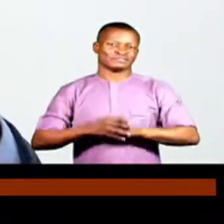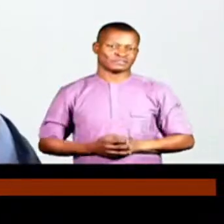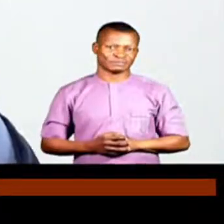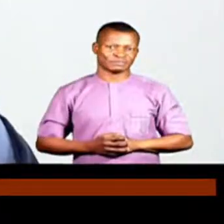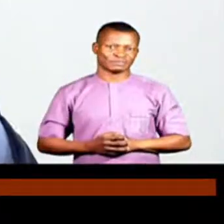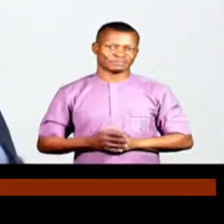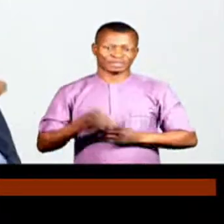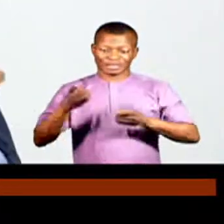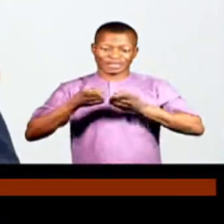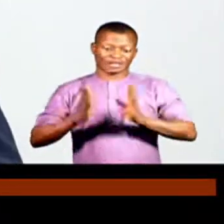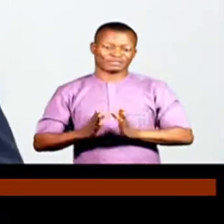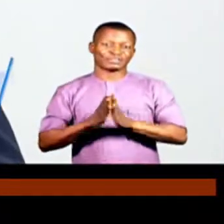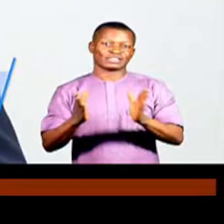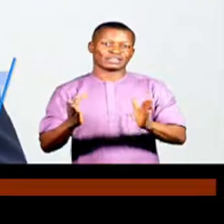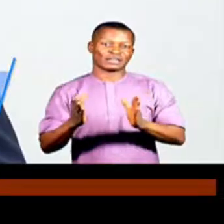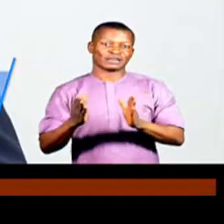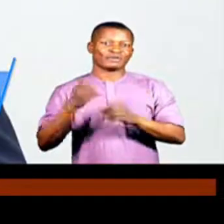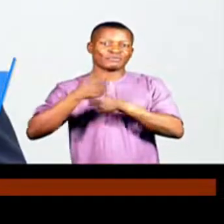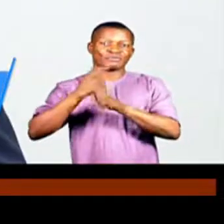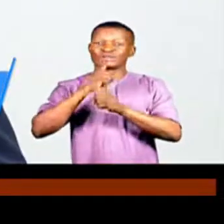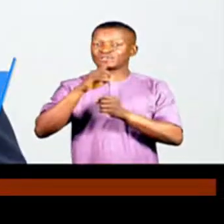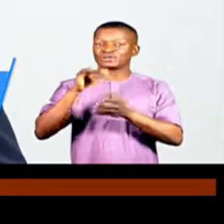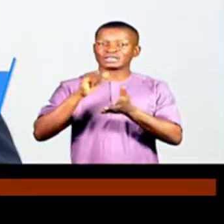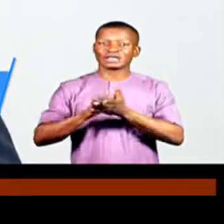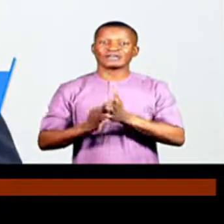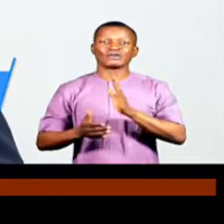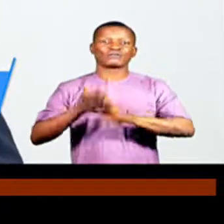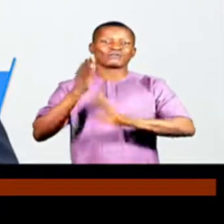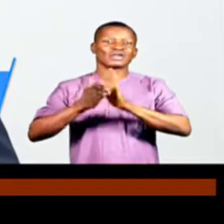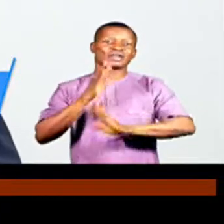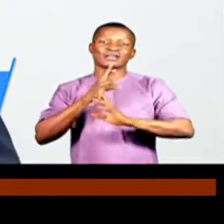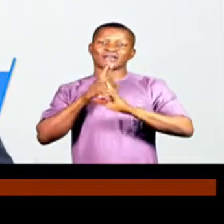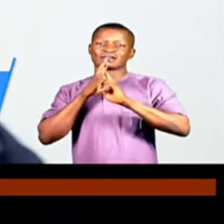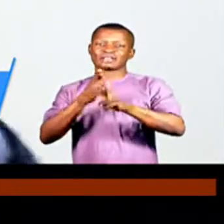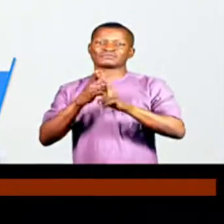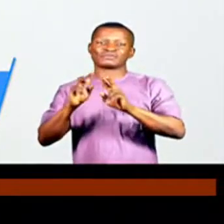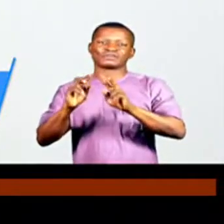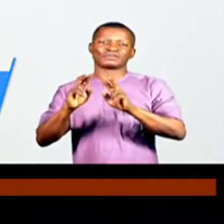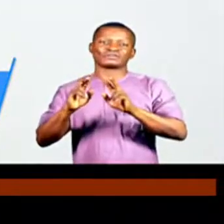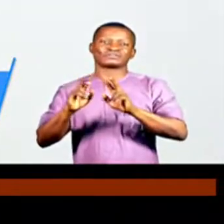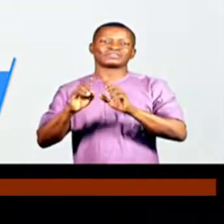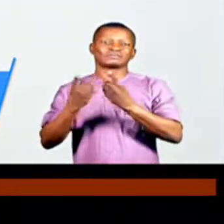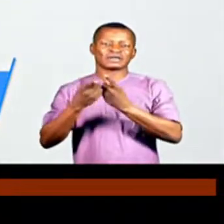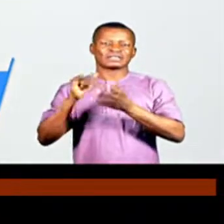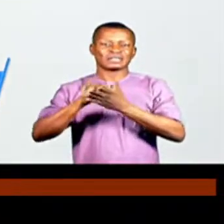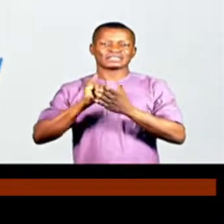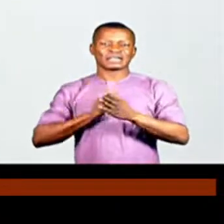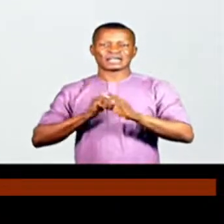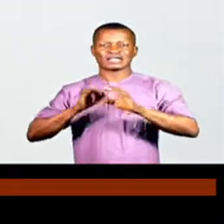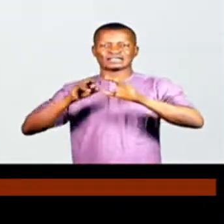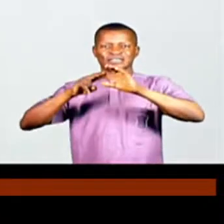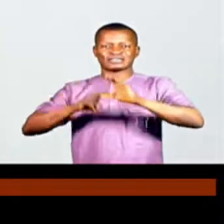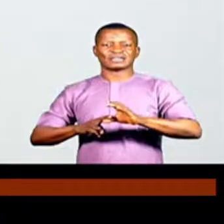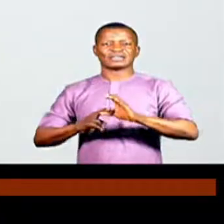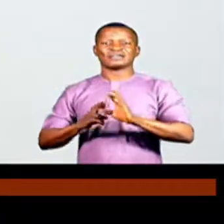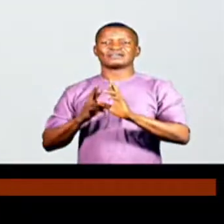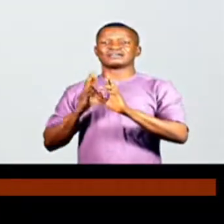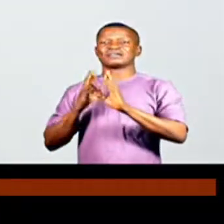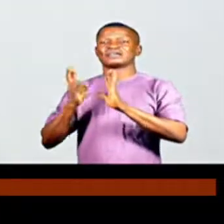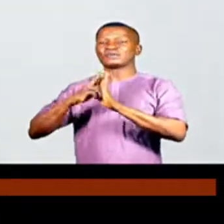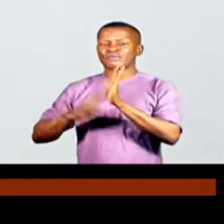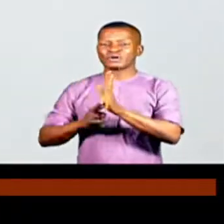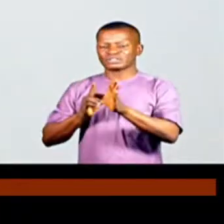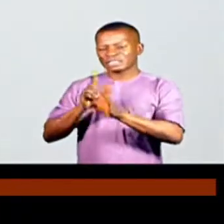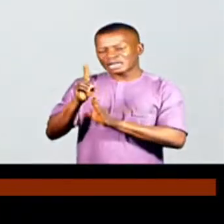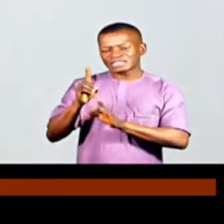DG ensured that the rapid response unit, which I head, they report directly